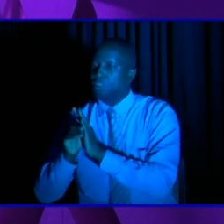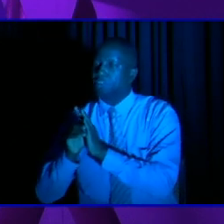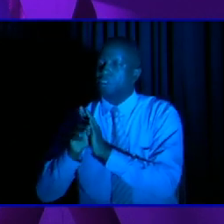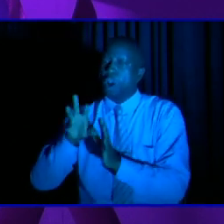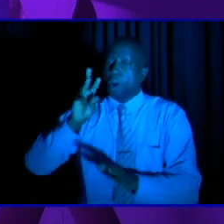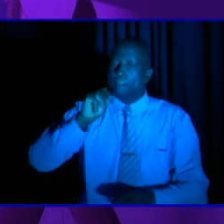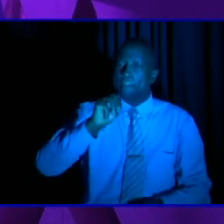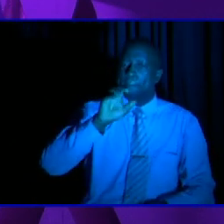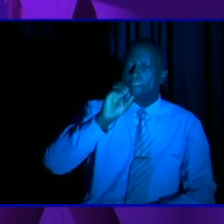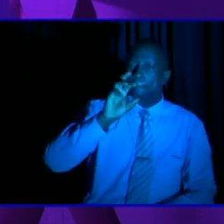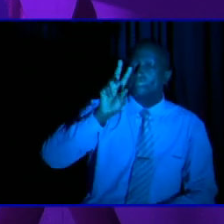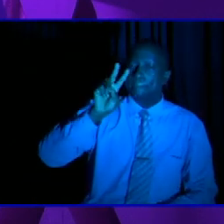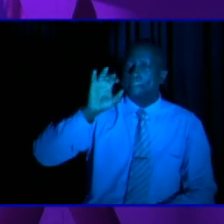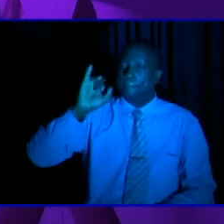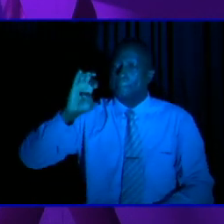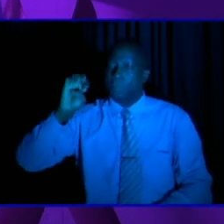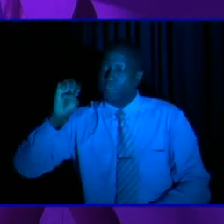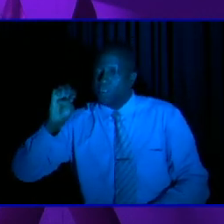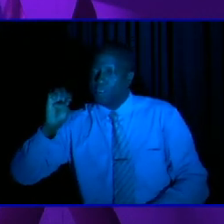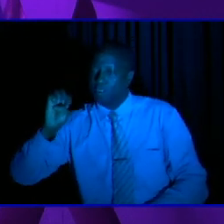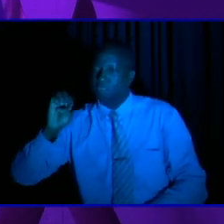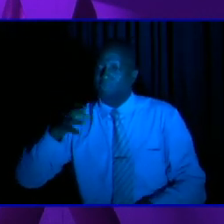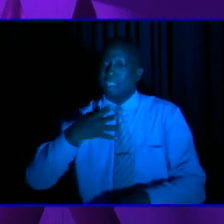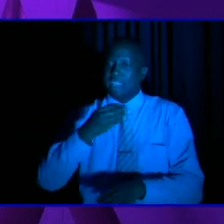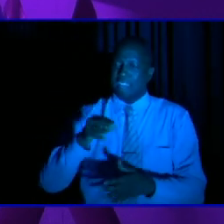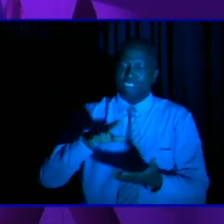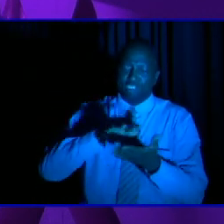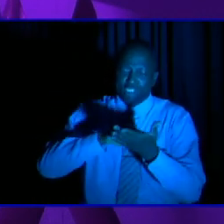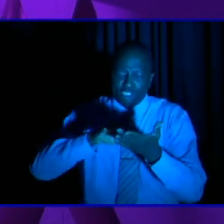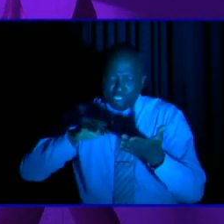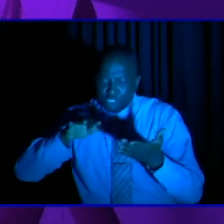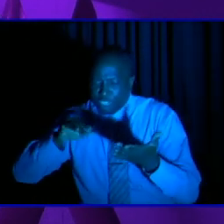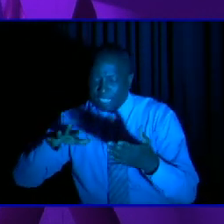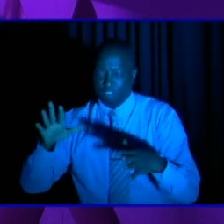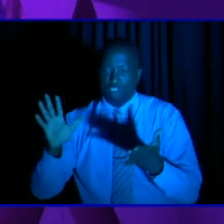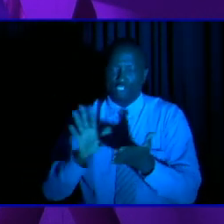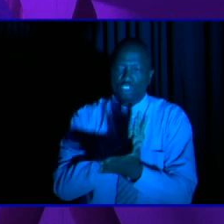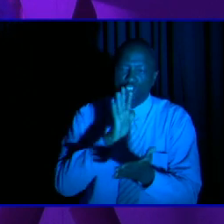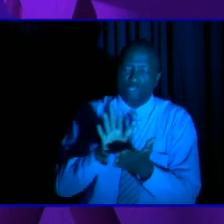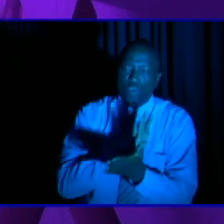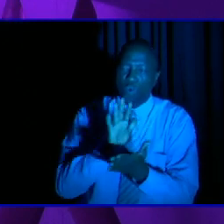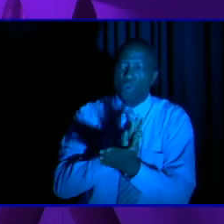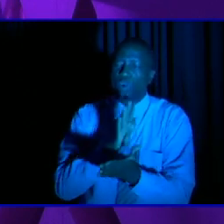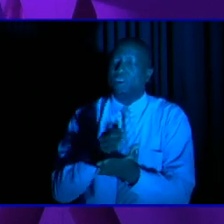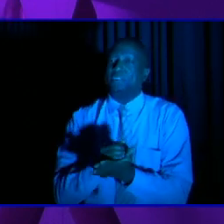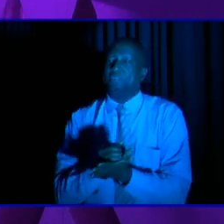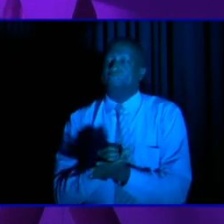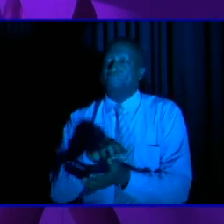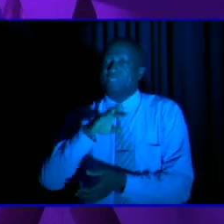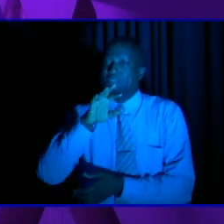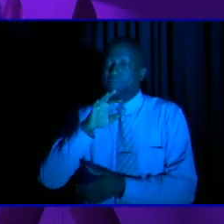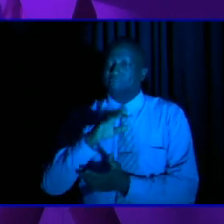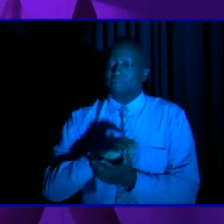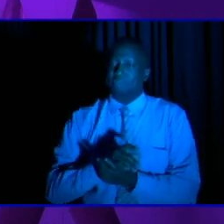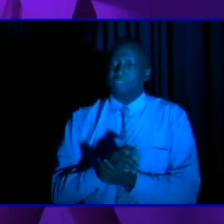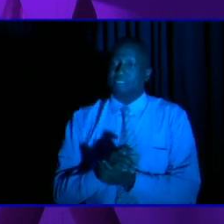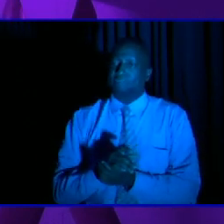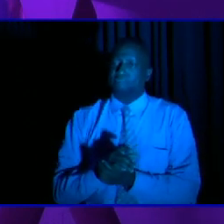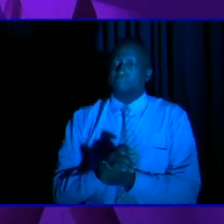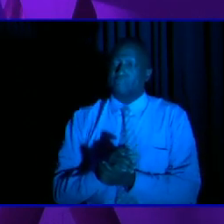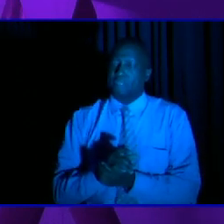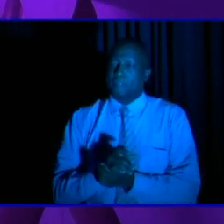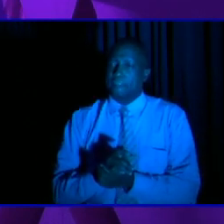Father, how much easier it is for us to study for PEP and CSEC and our degrees, certificates and